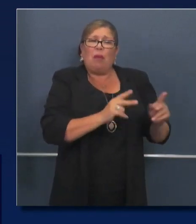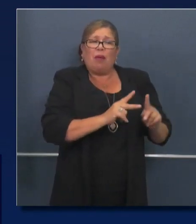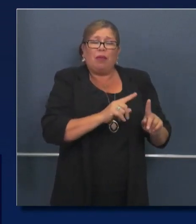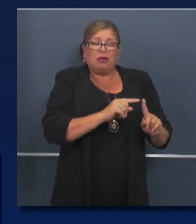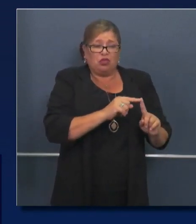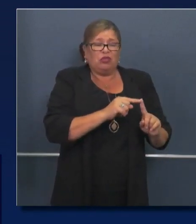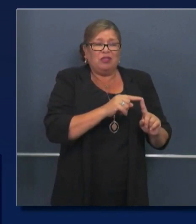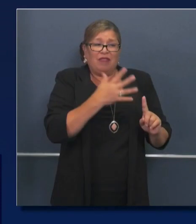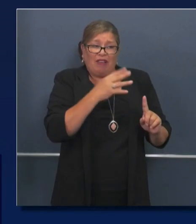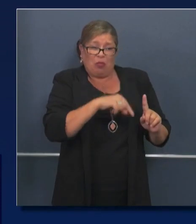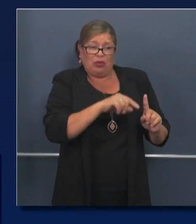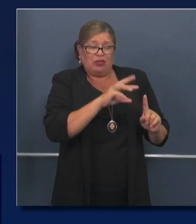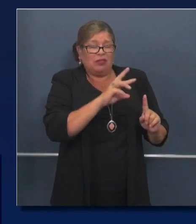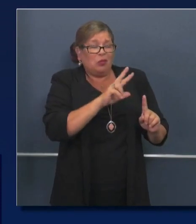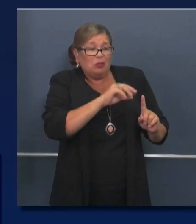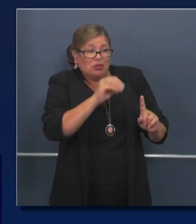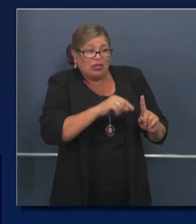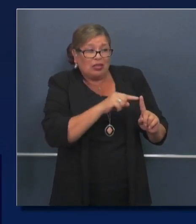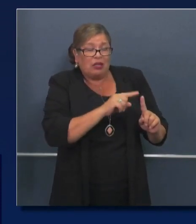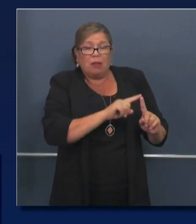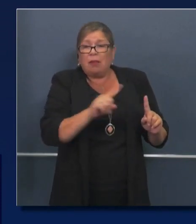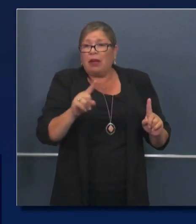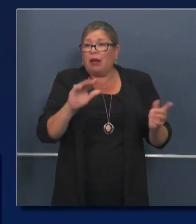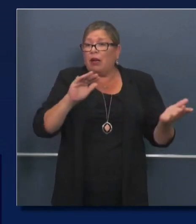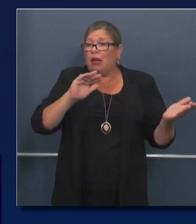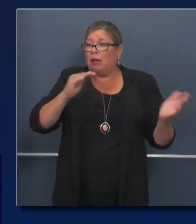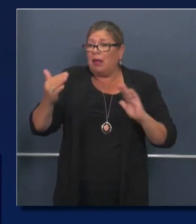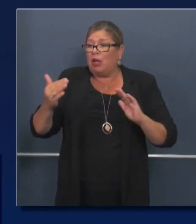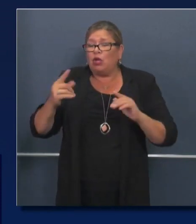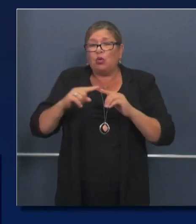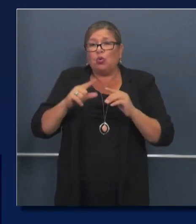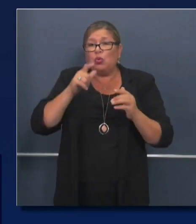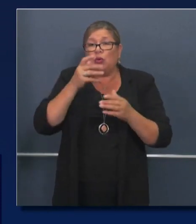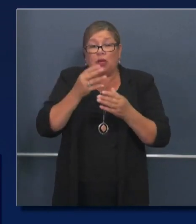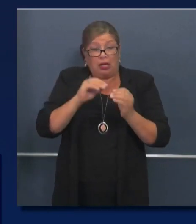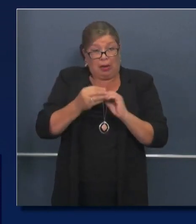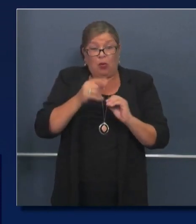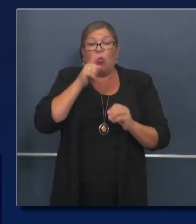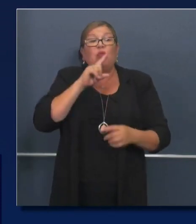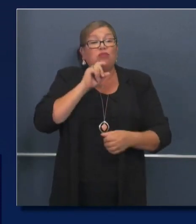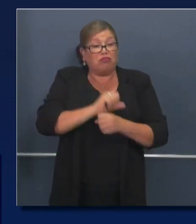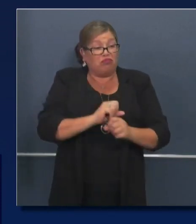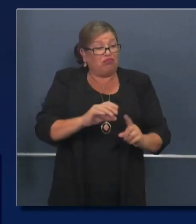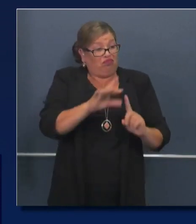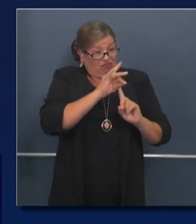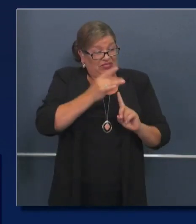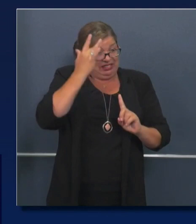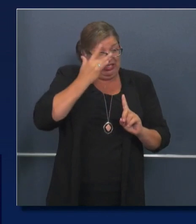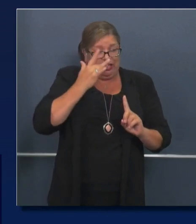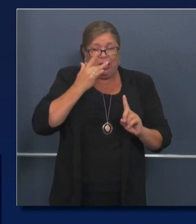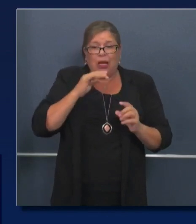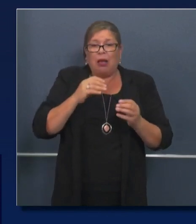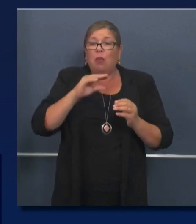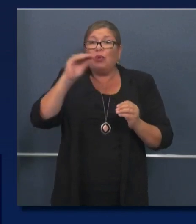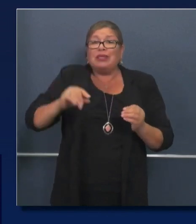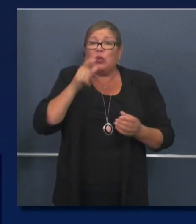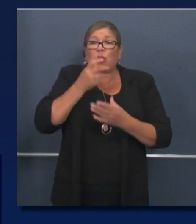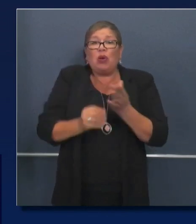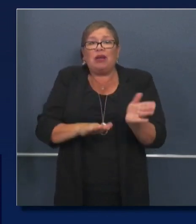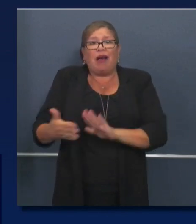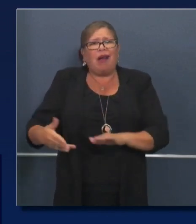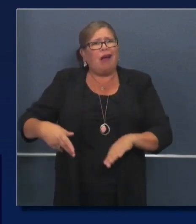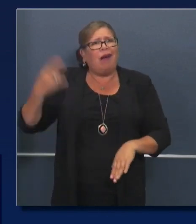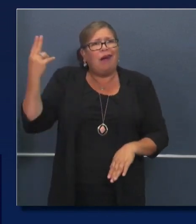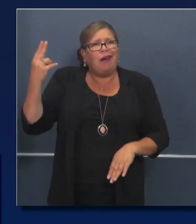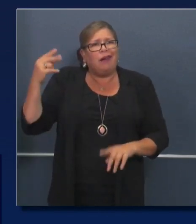of deaths substantially, in percentage terms, substantially higher in the Black community and the African American community. And so